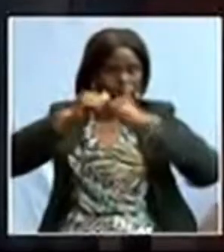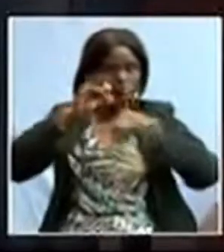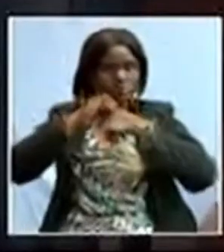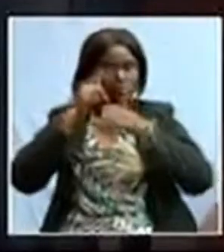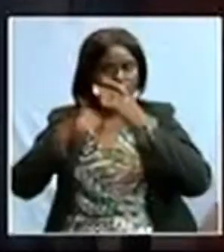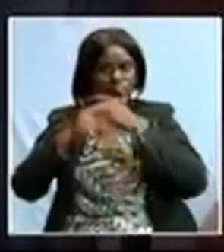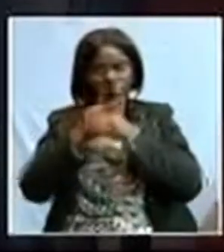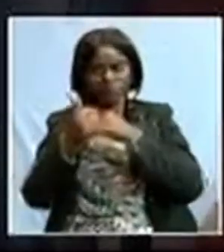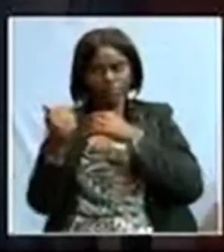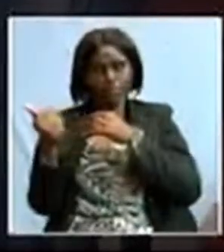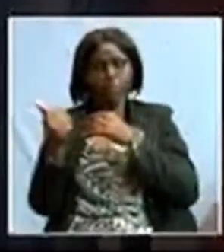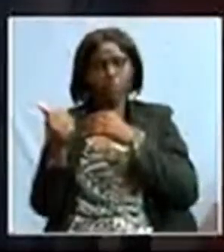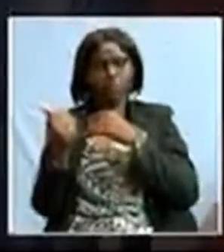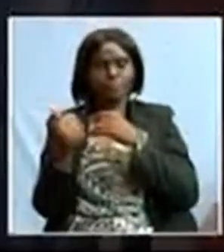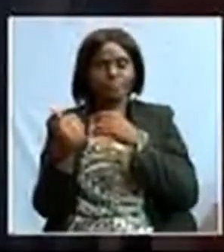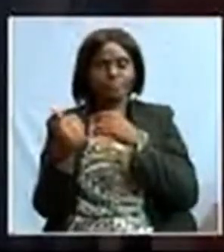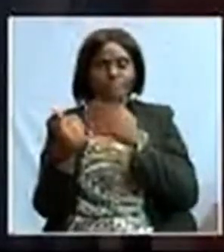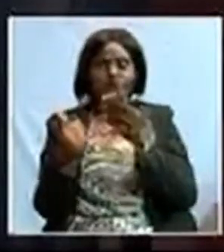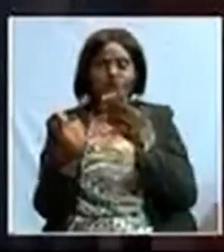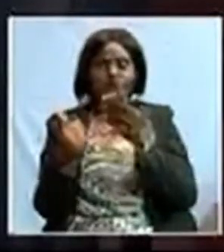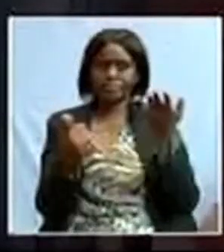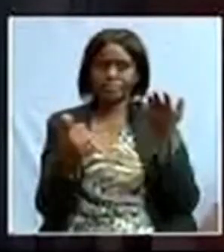maintenance,